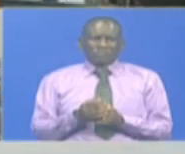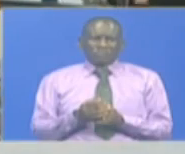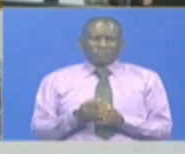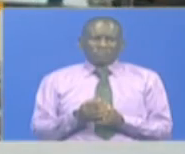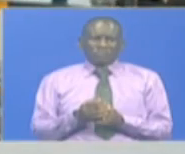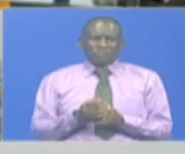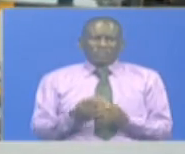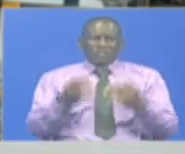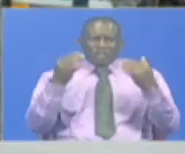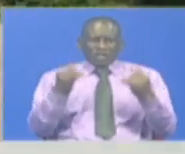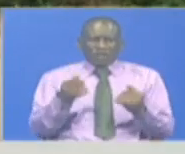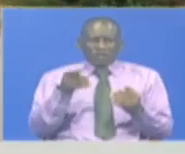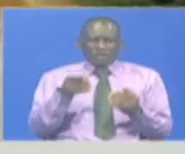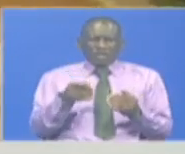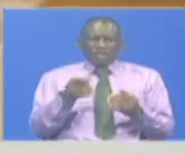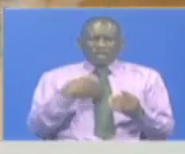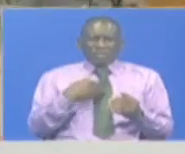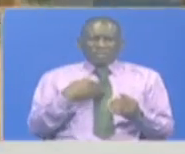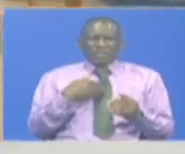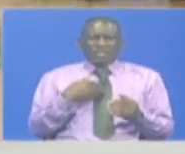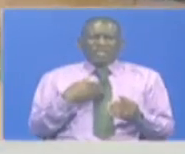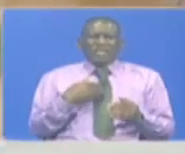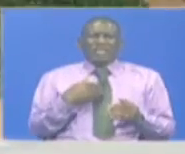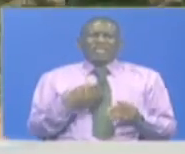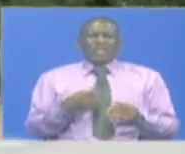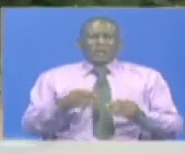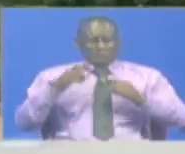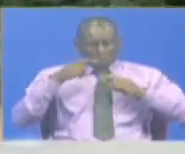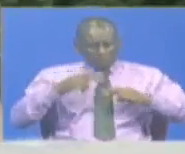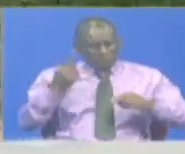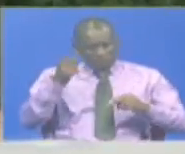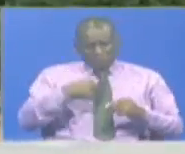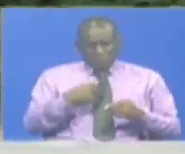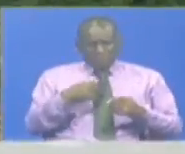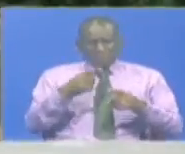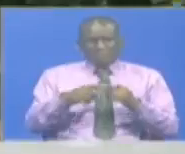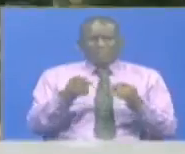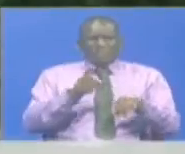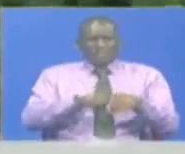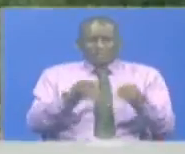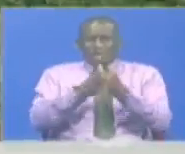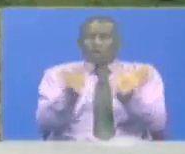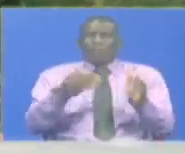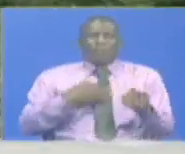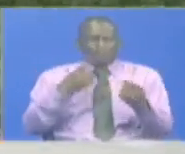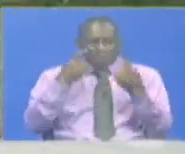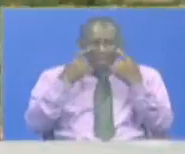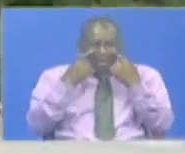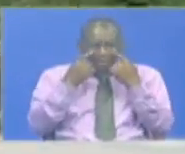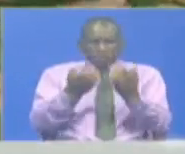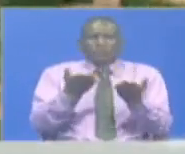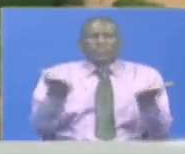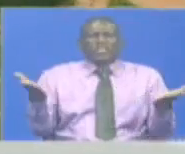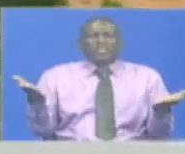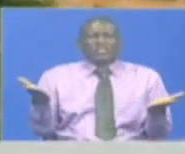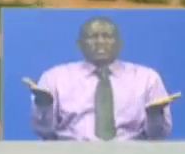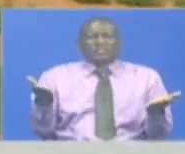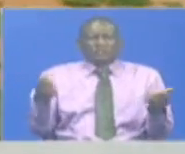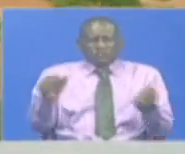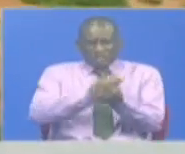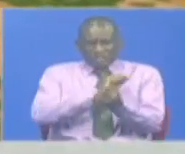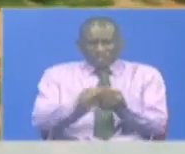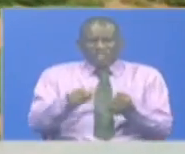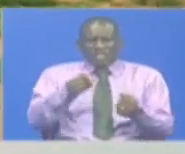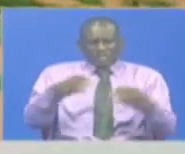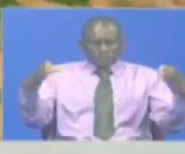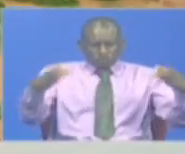day. It's been a roller coaster ride, at least for me, but one that opened my eyes to nature's ruthlessness. These